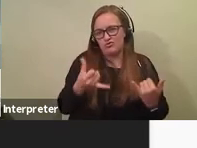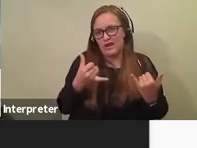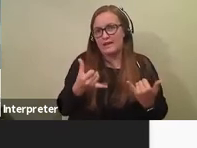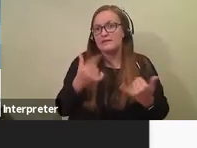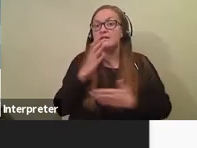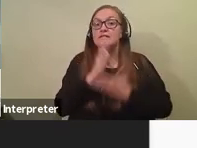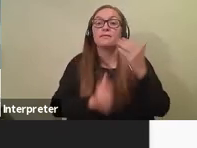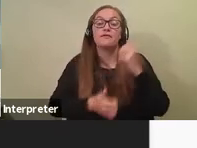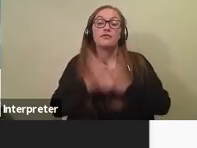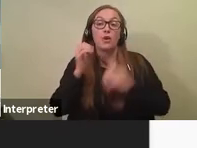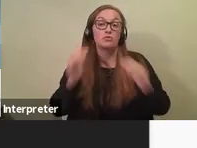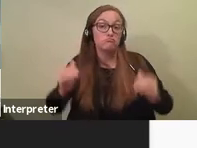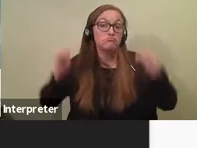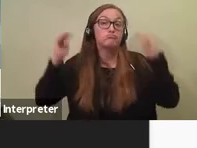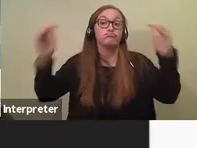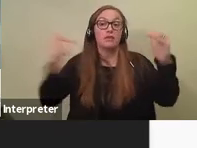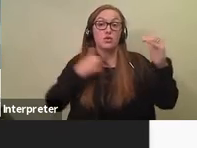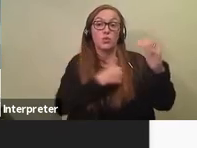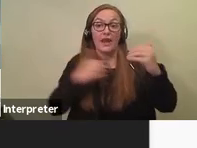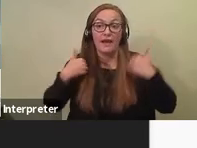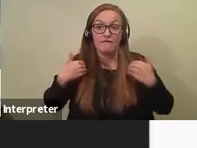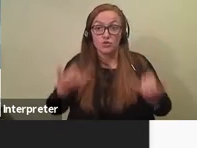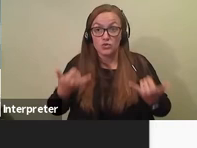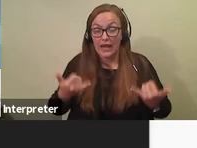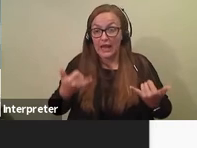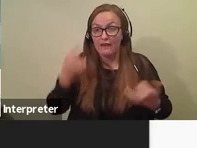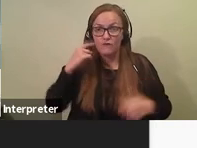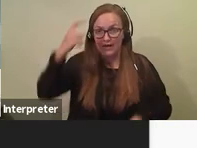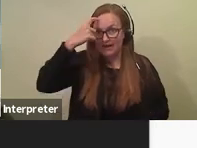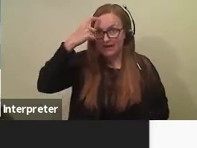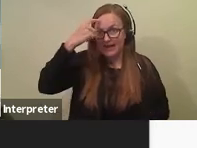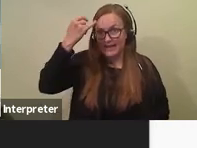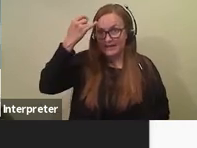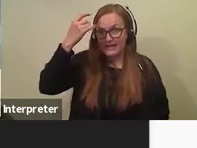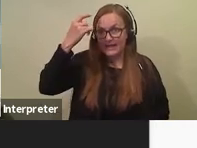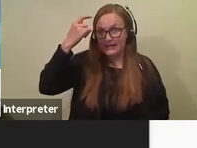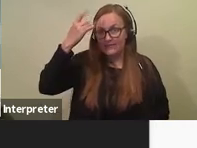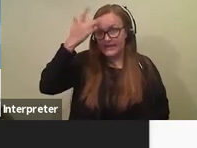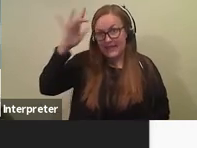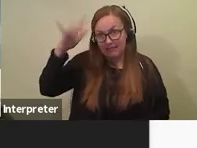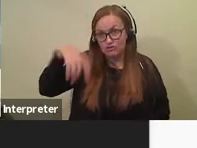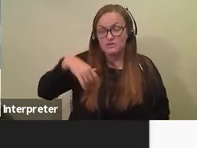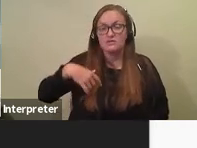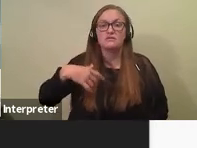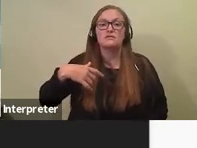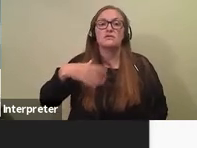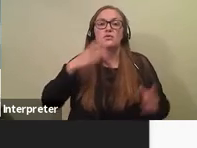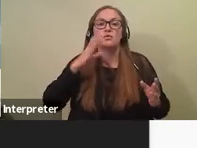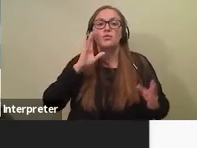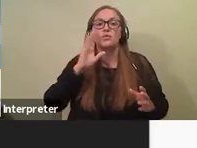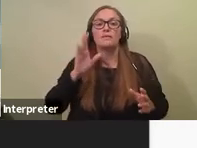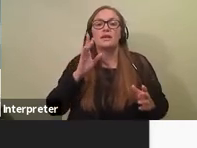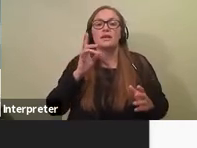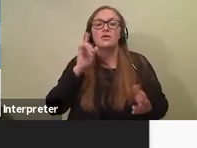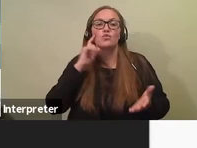advanced things that we have today in terms of intelligence that's artificially created would be to, for instance,